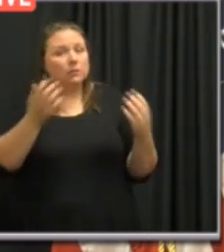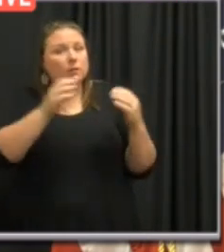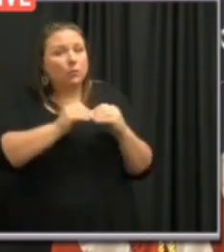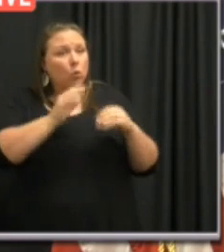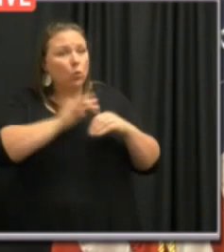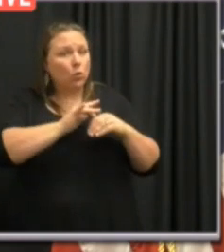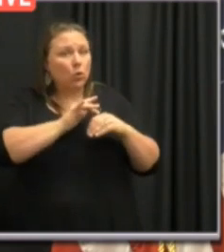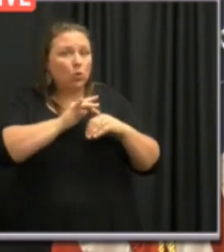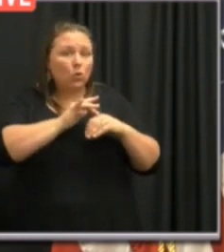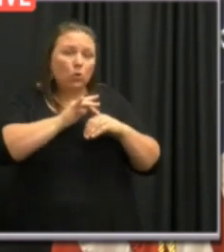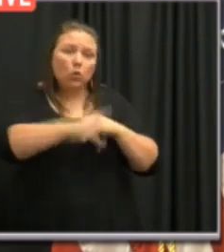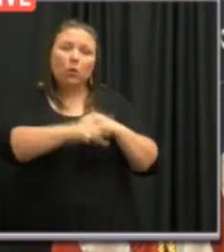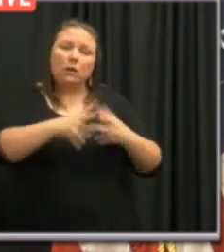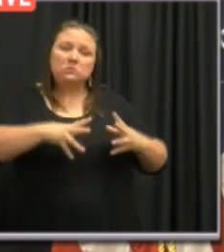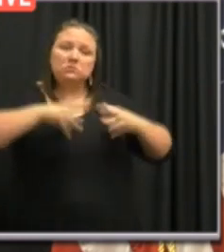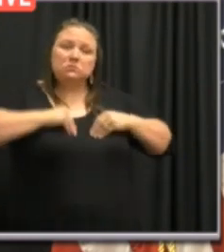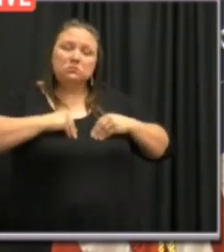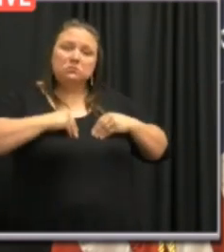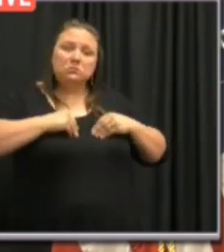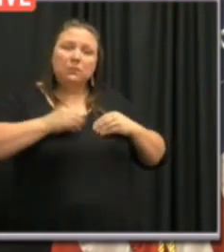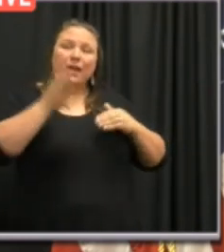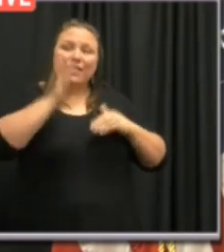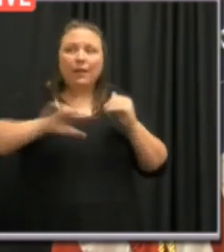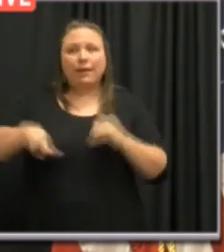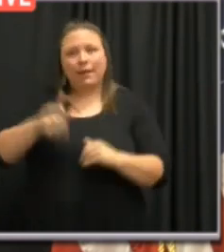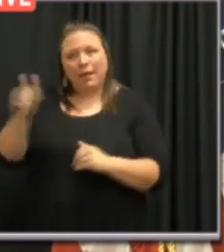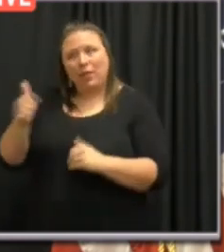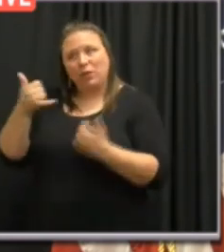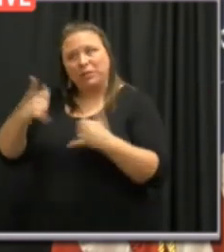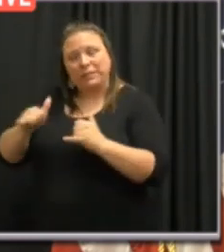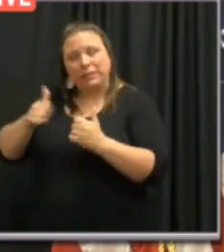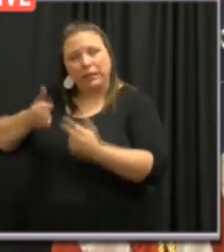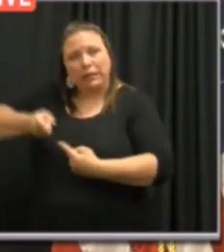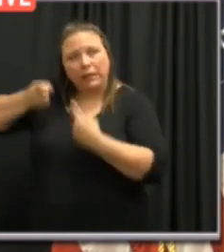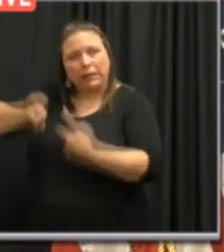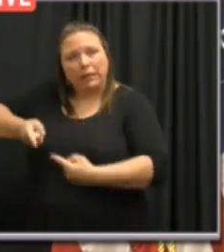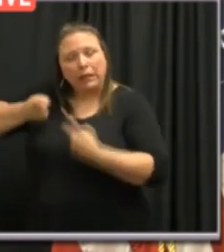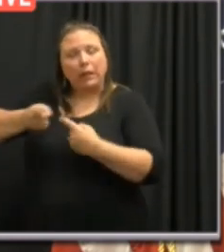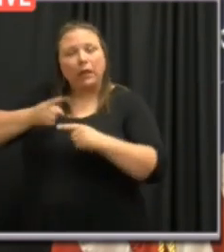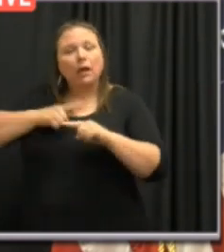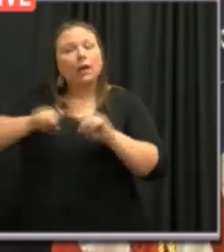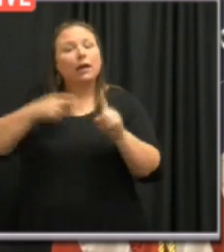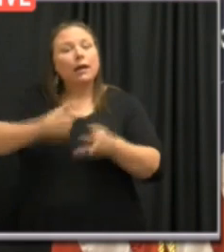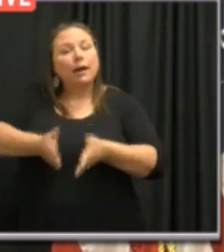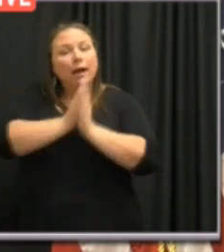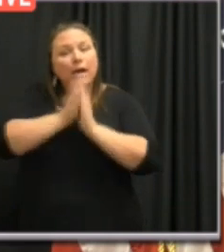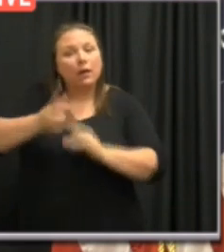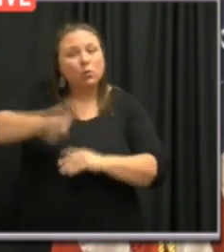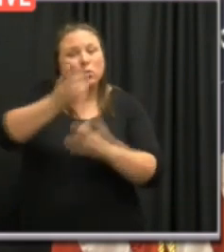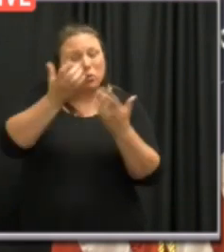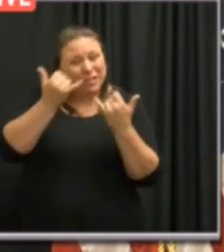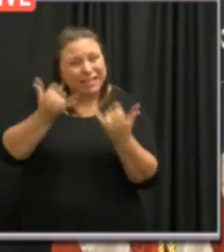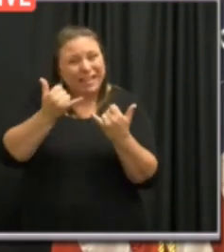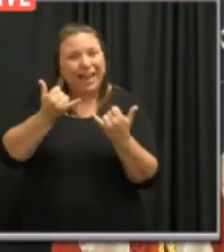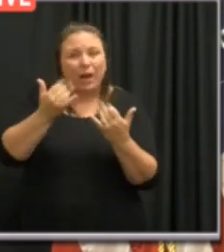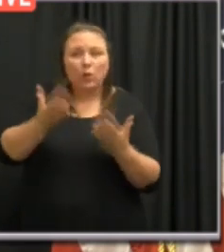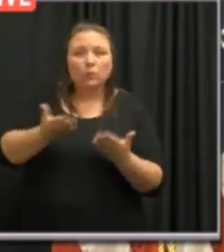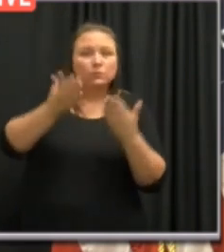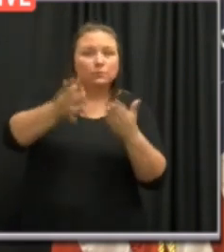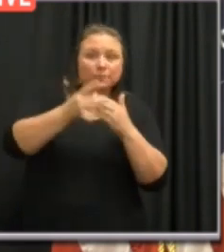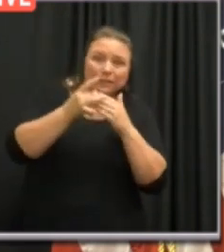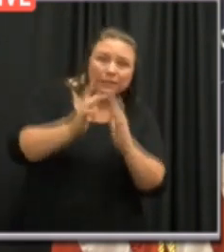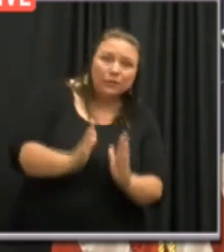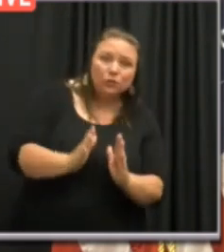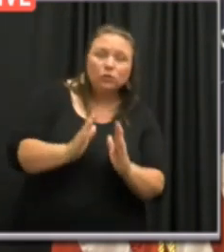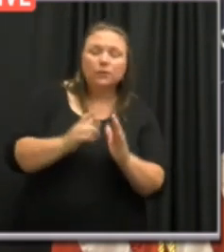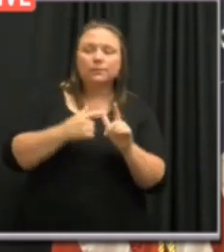early adopters than others. And I would ask for this to be a time that we provide leadership, that